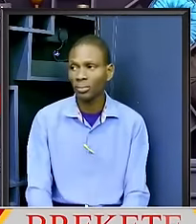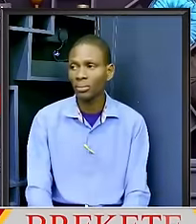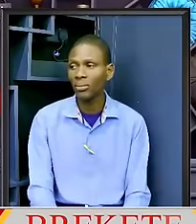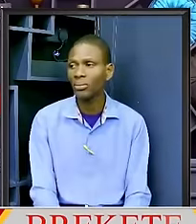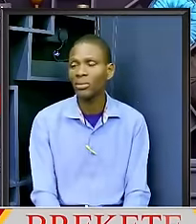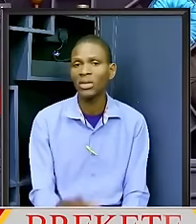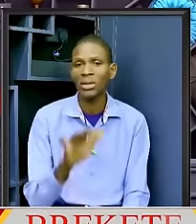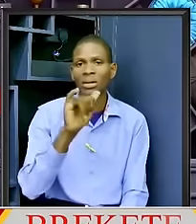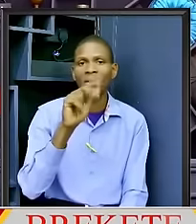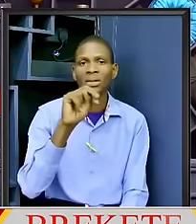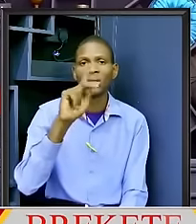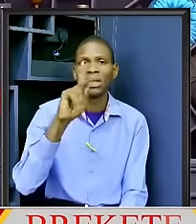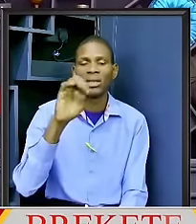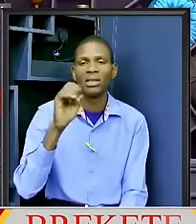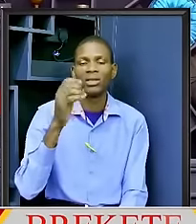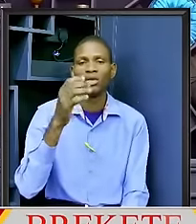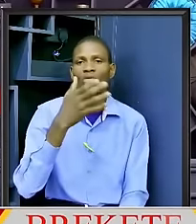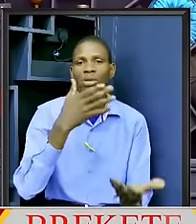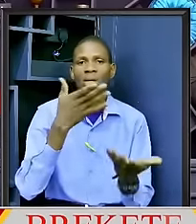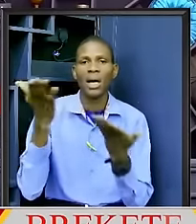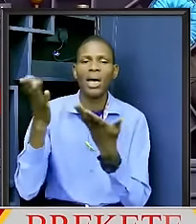Yankee, drop her for command.